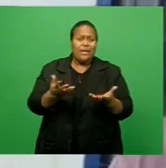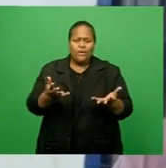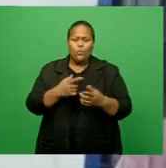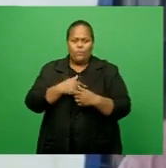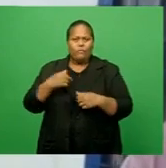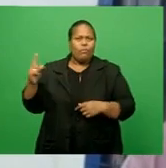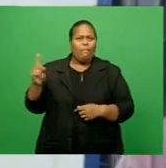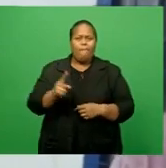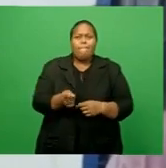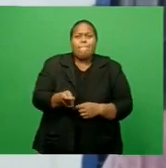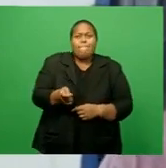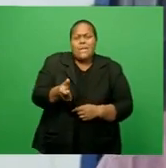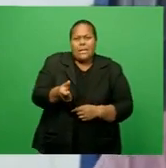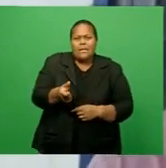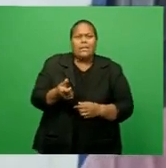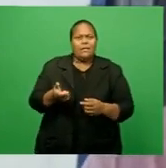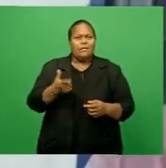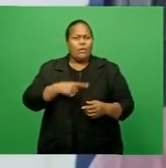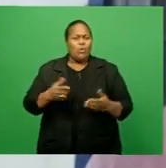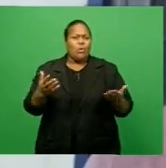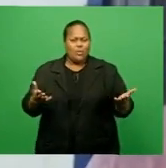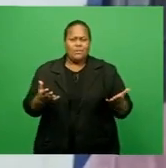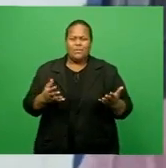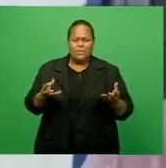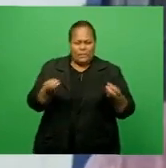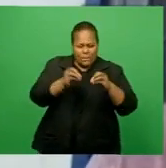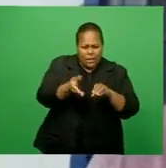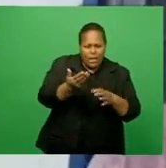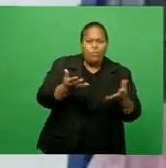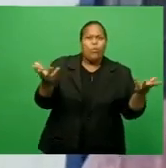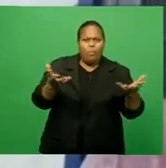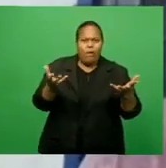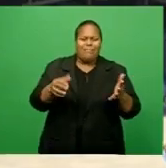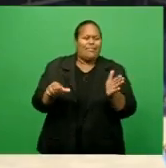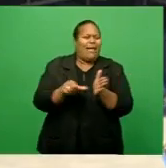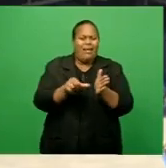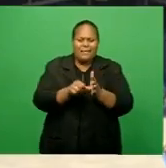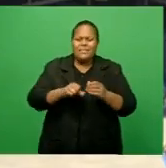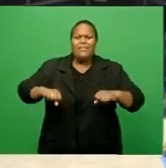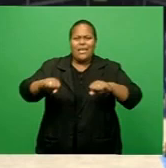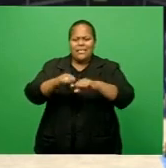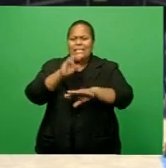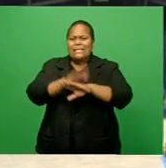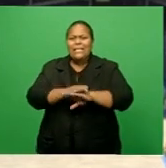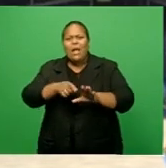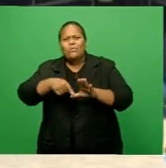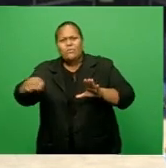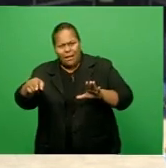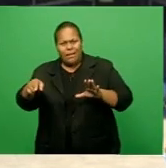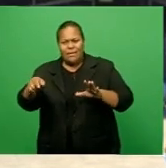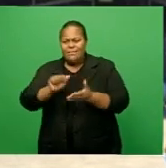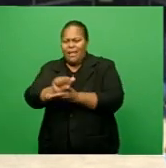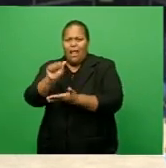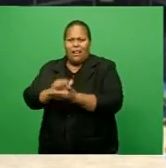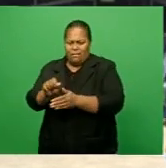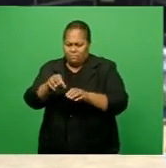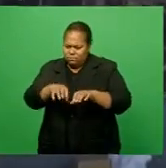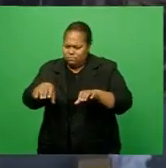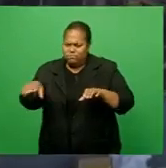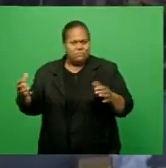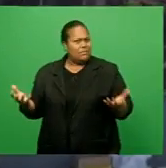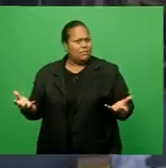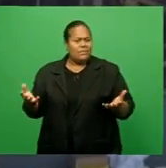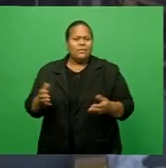because it's really difficult for us to get space and we have to sit outside and sell our produce. Kumar says they are working with stakeholders to address